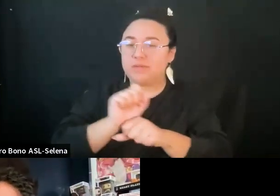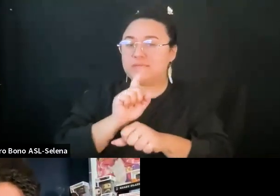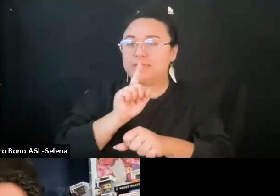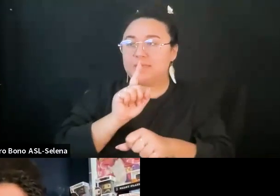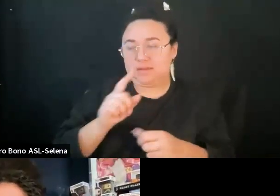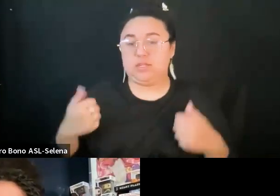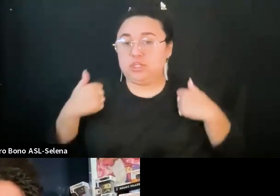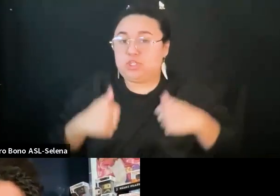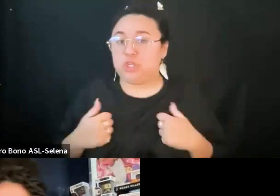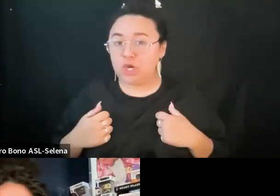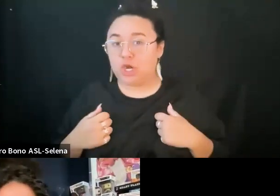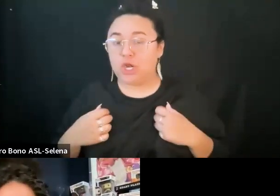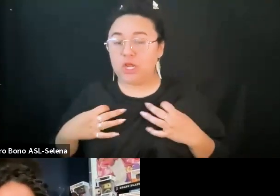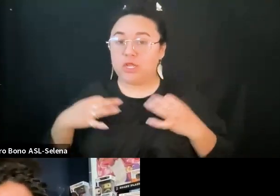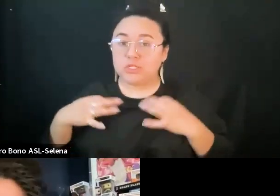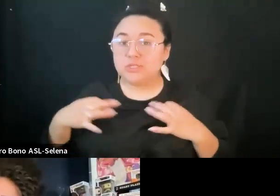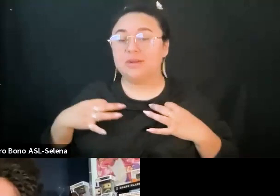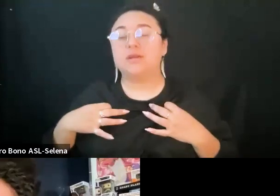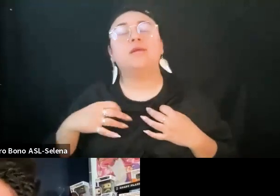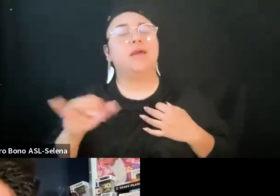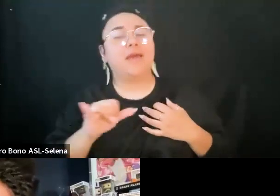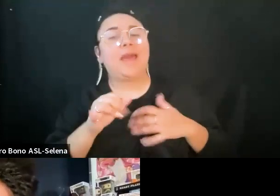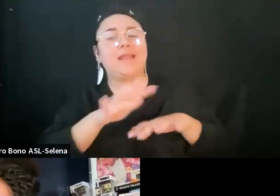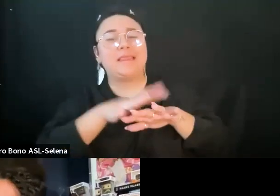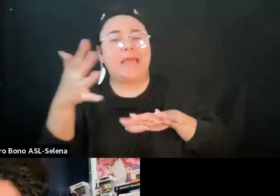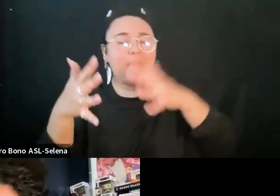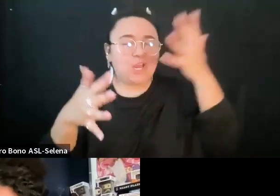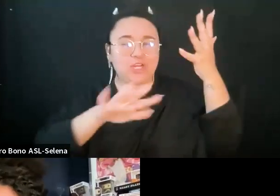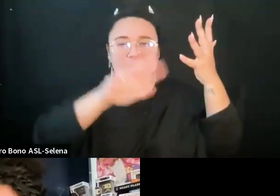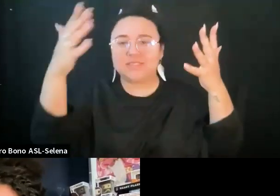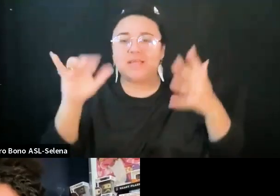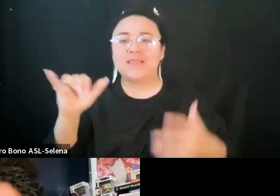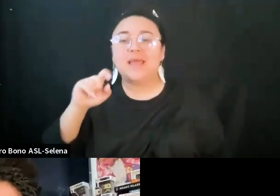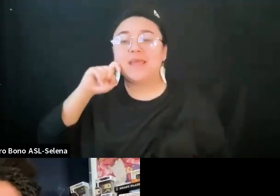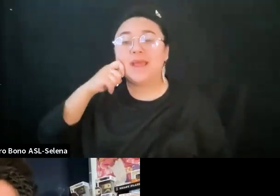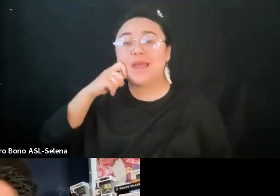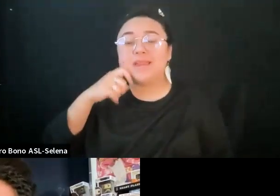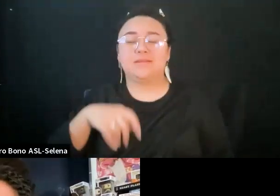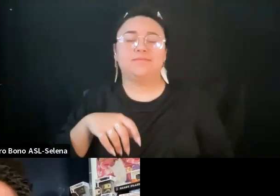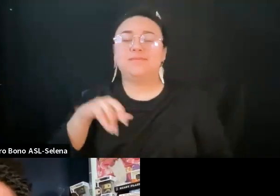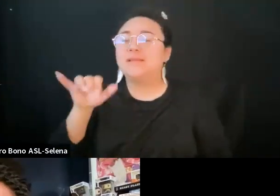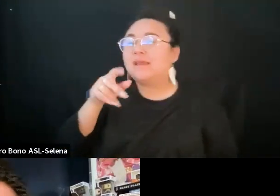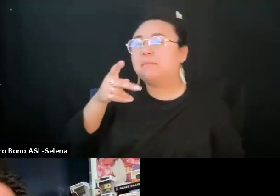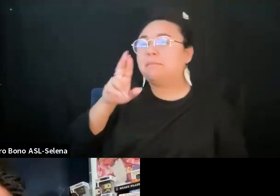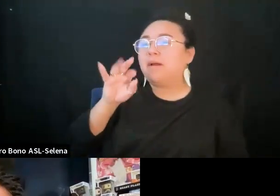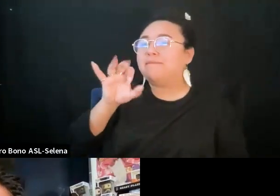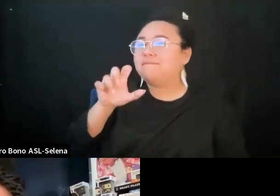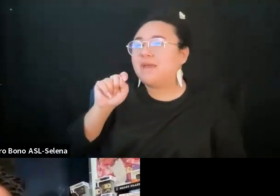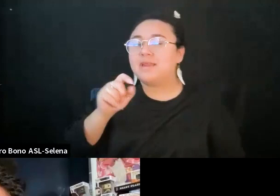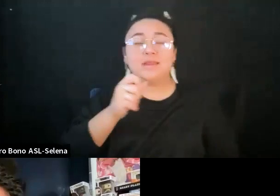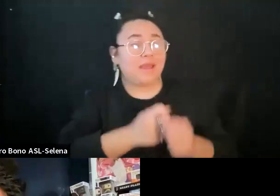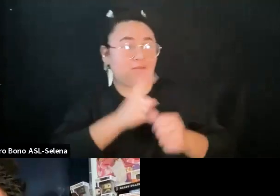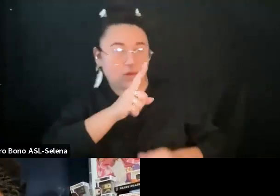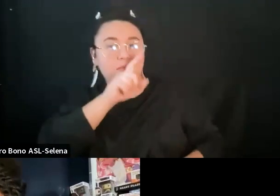Matthew. I'm like an onion. Like an onion, like a parfait. Parfait. Everybody loves a parfait. Everybody